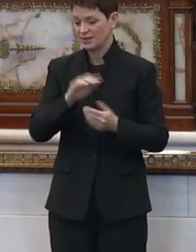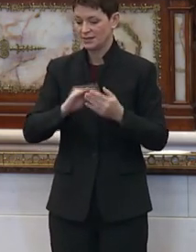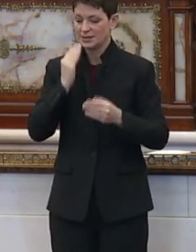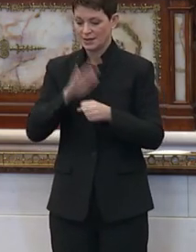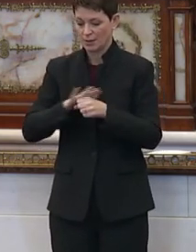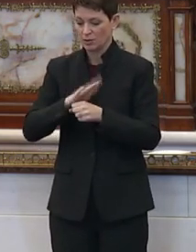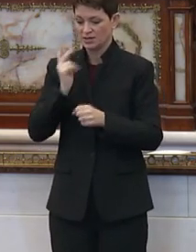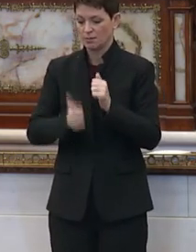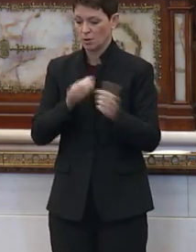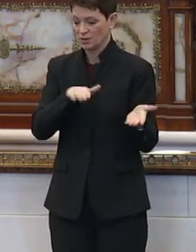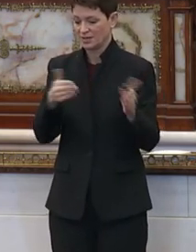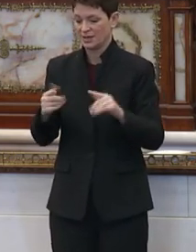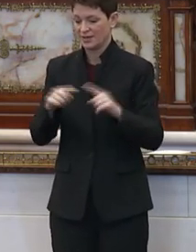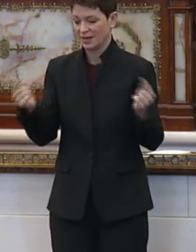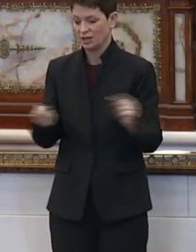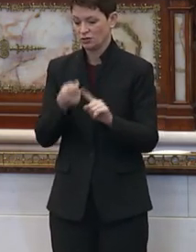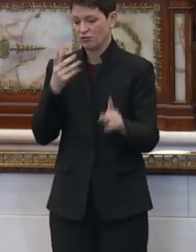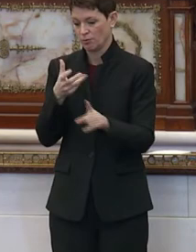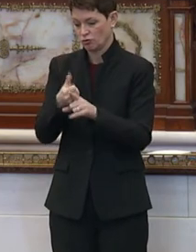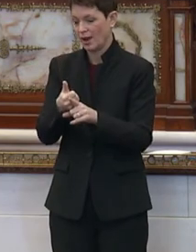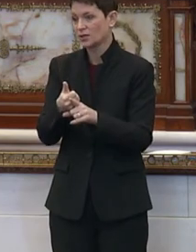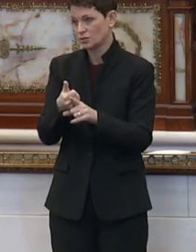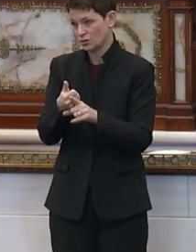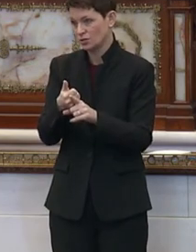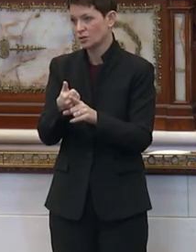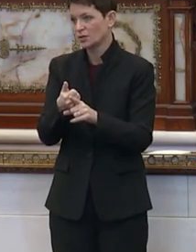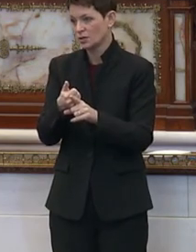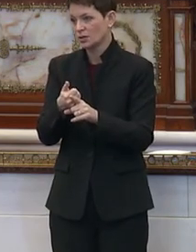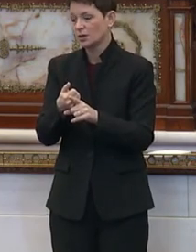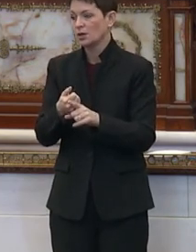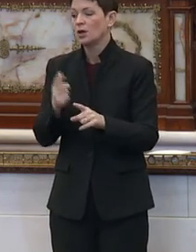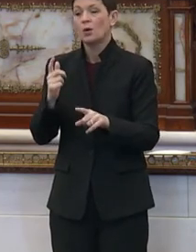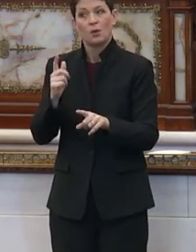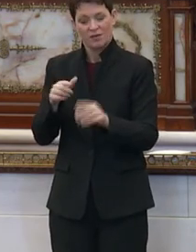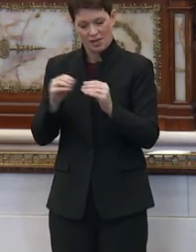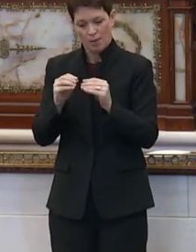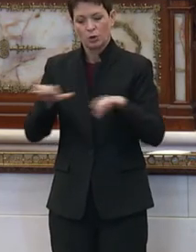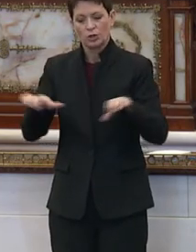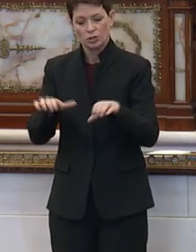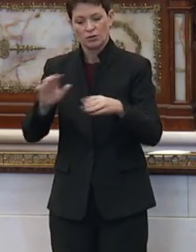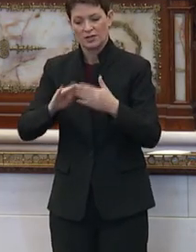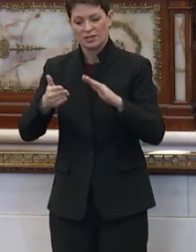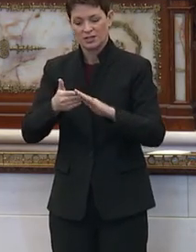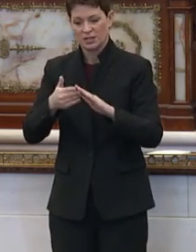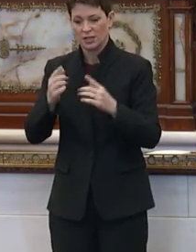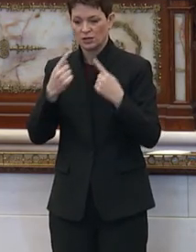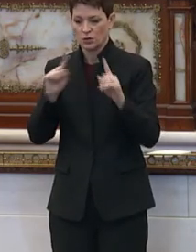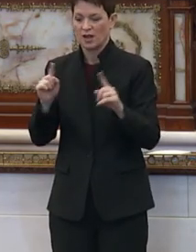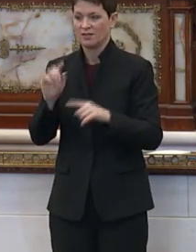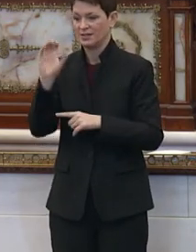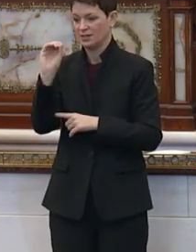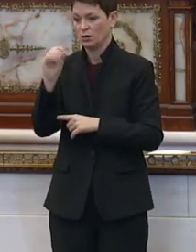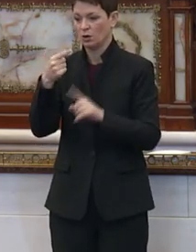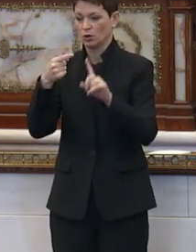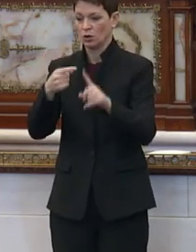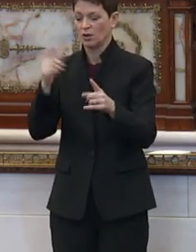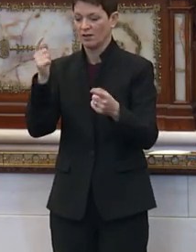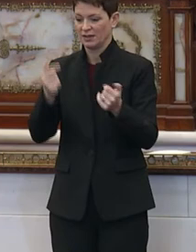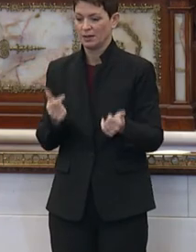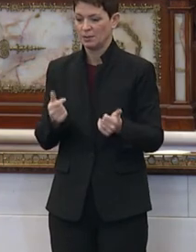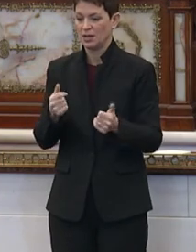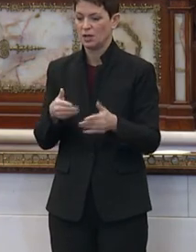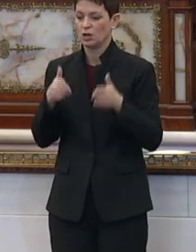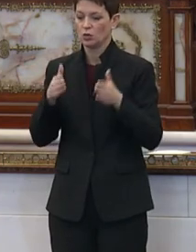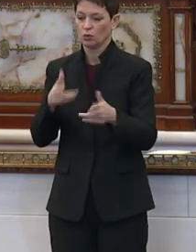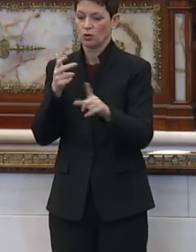see the most death and injury from crashes. We still have a long way to go for our city to reach its Vision Zero goal of eliminating roadway